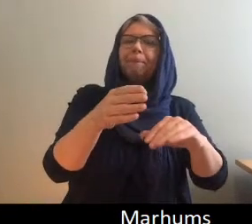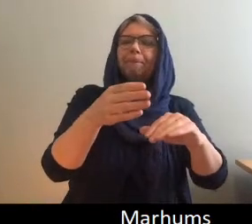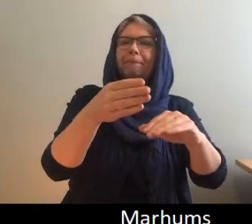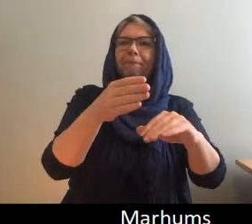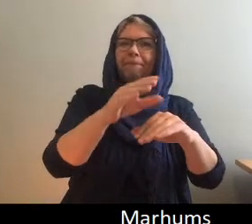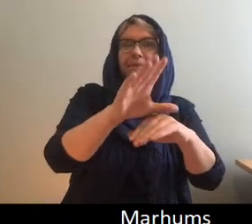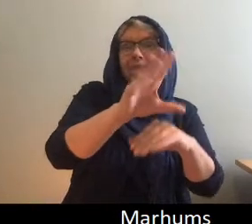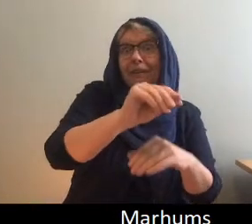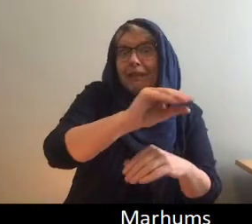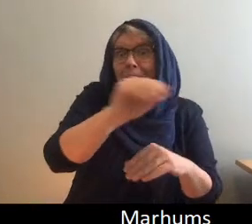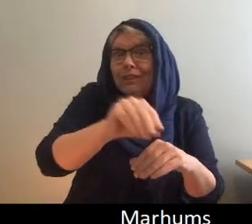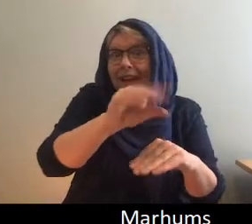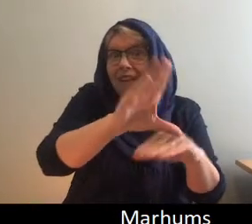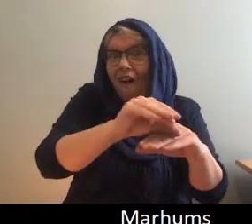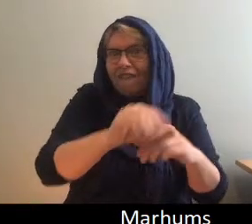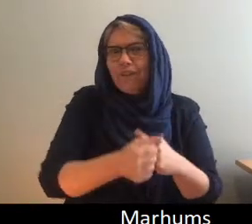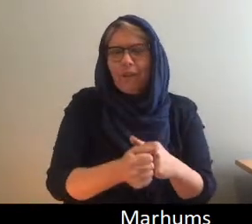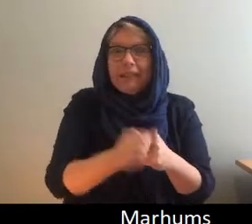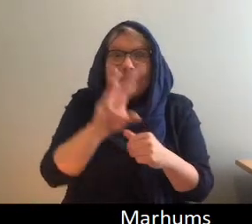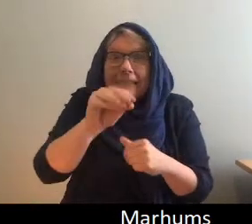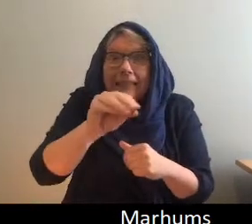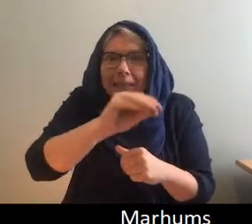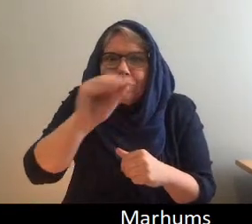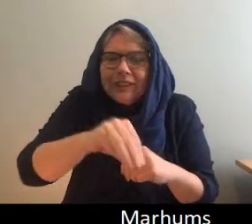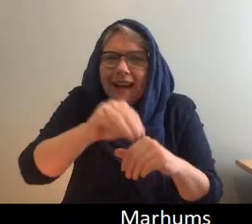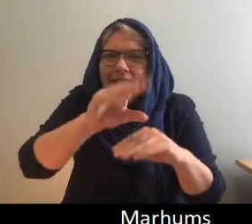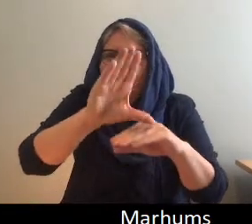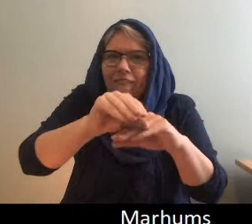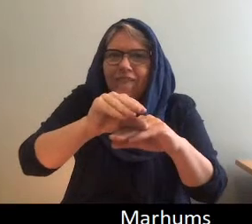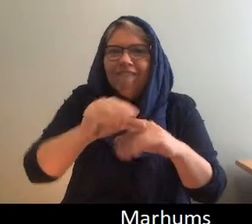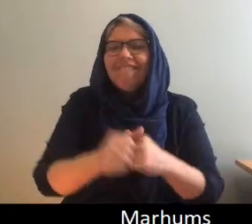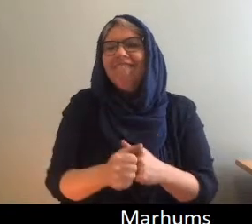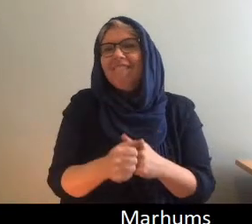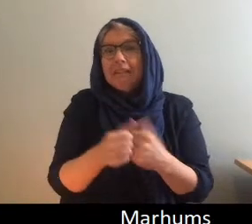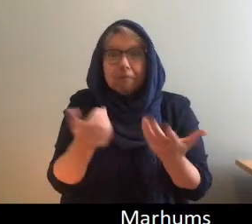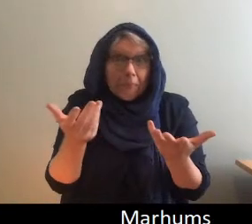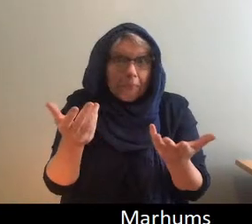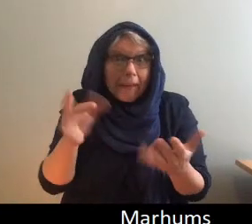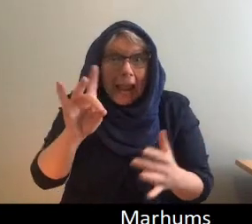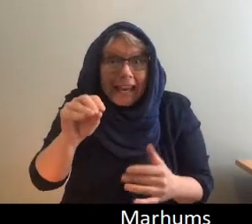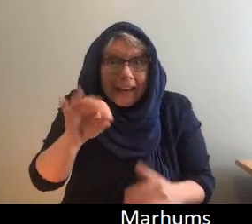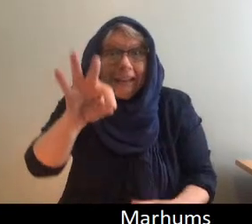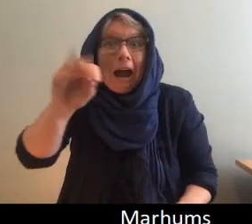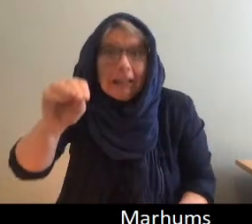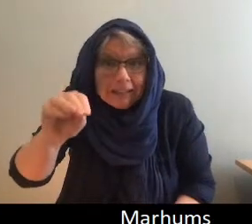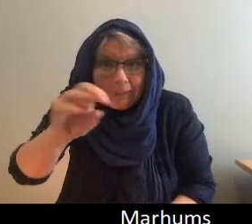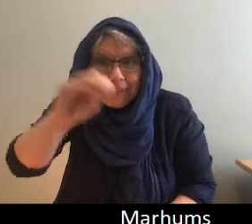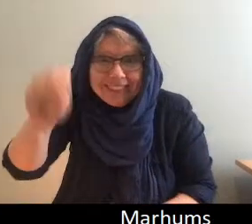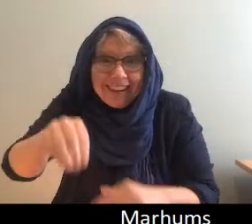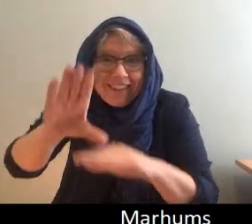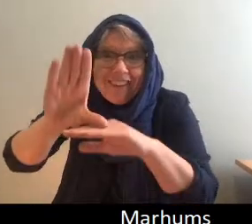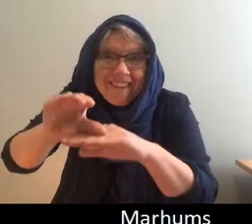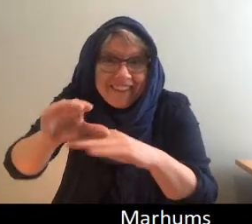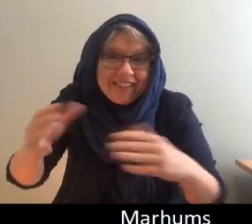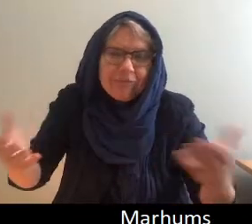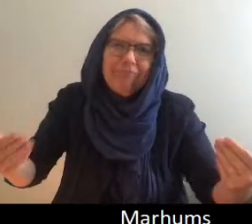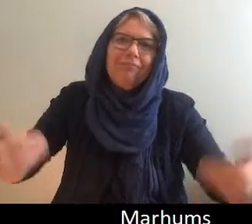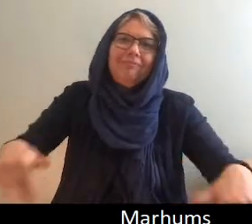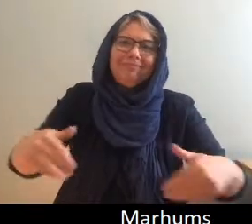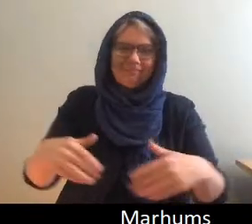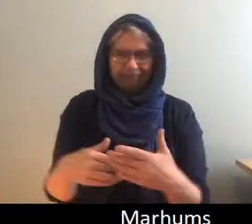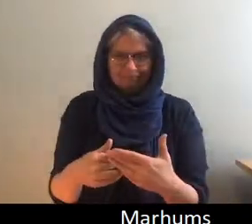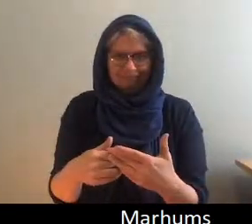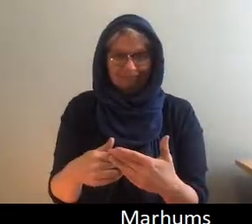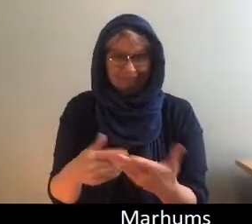Those stores will tell you, this is 100% off, take it. No. Maximum, you might get 80% off. Maybe if a store